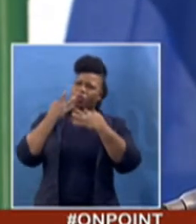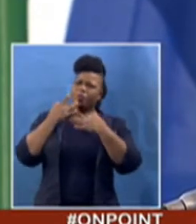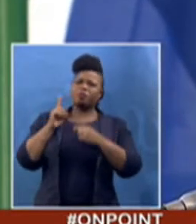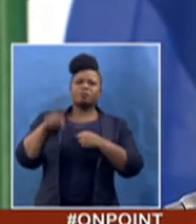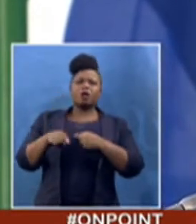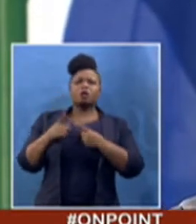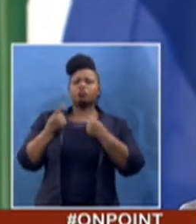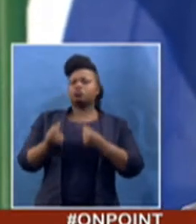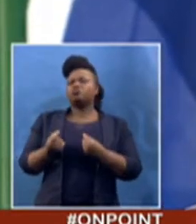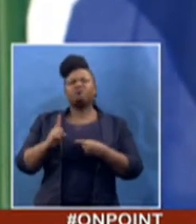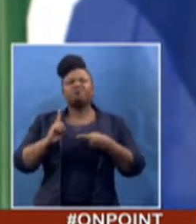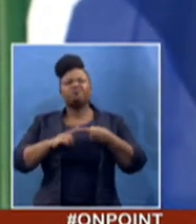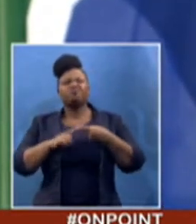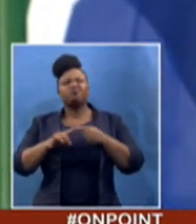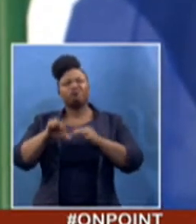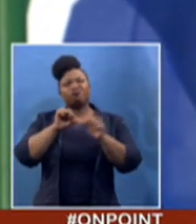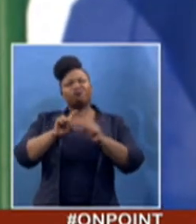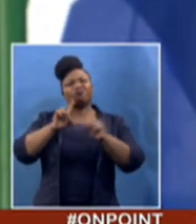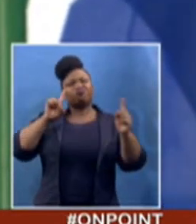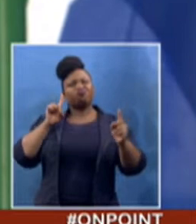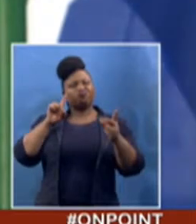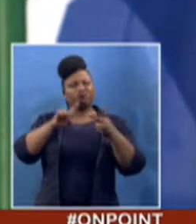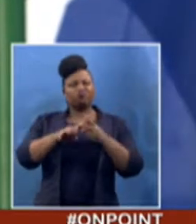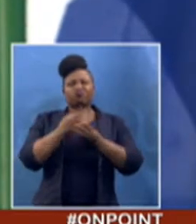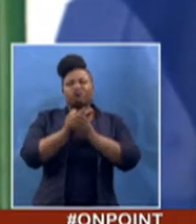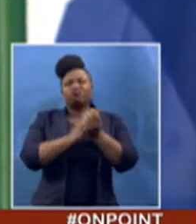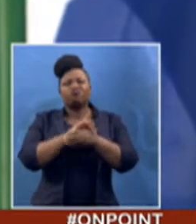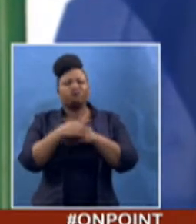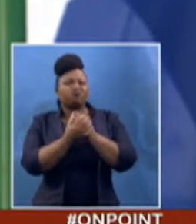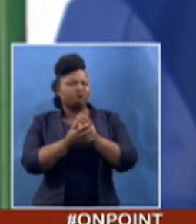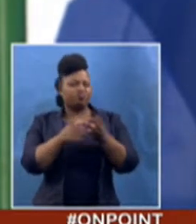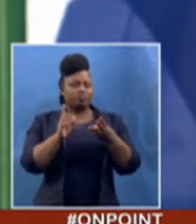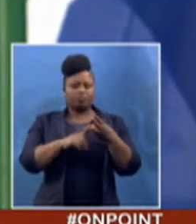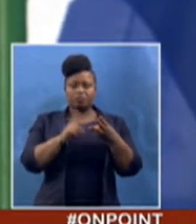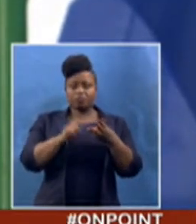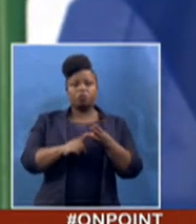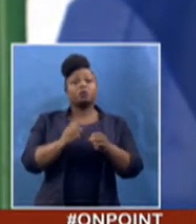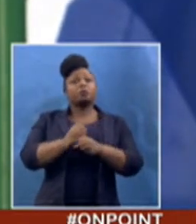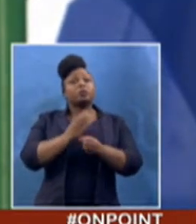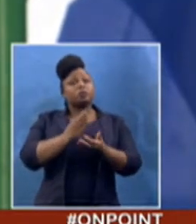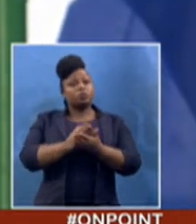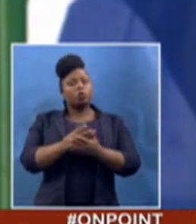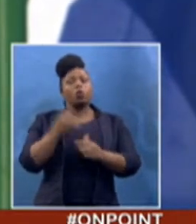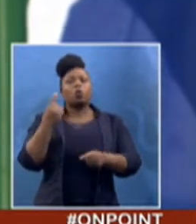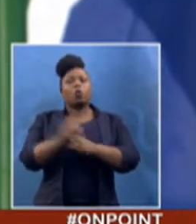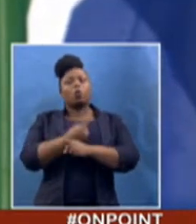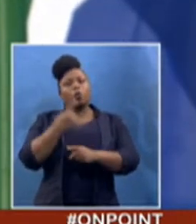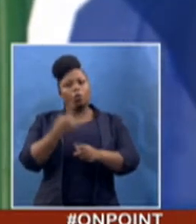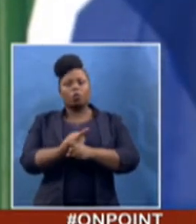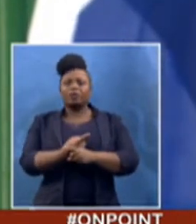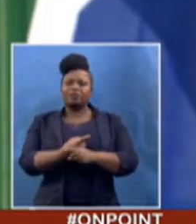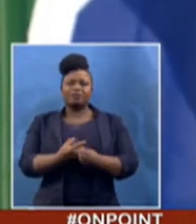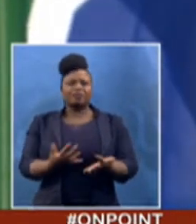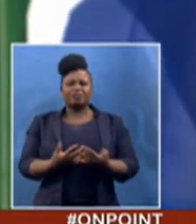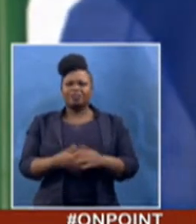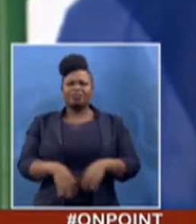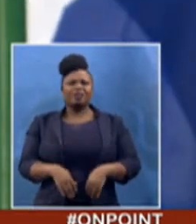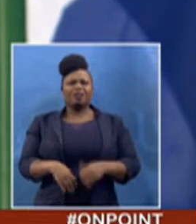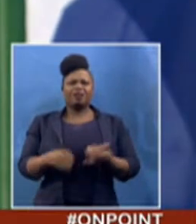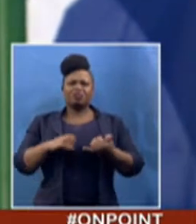the social distancing, washing of hands, and making sure that we are not congested in